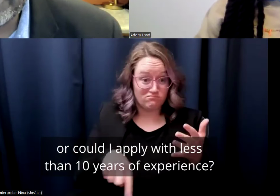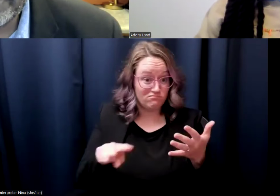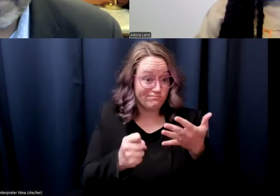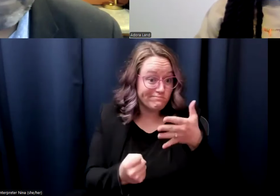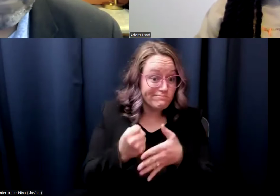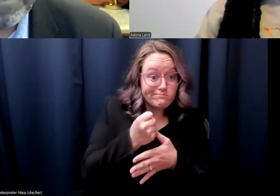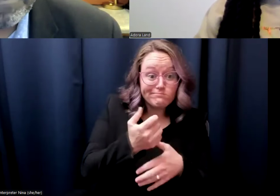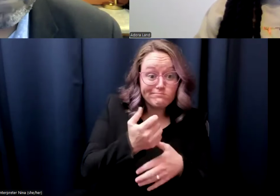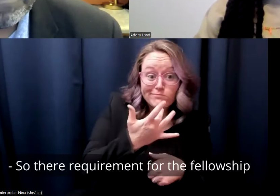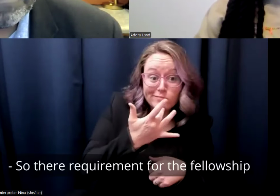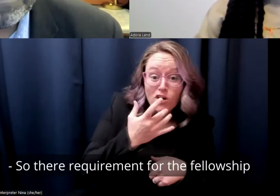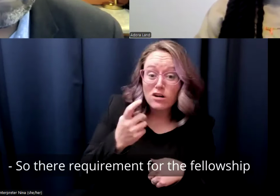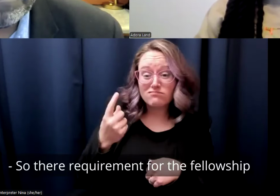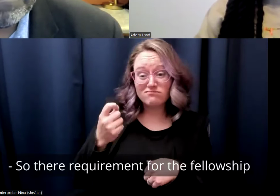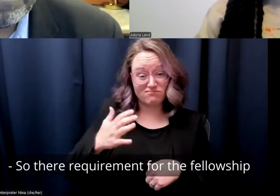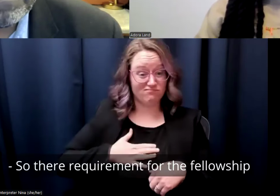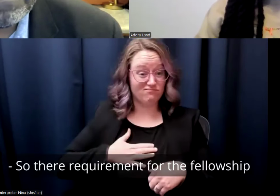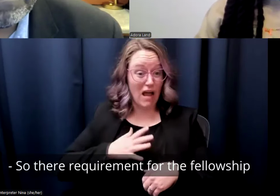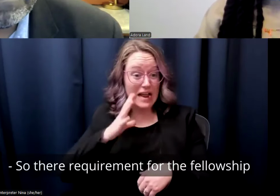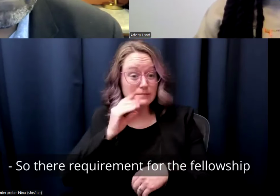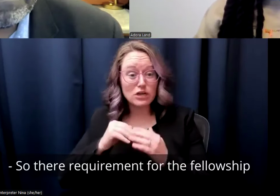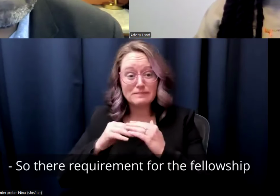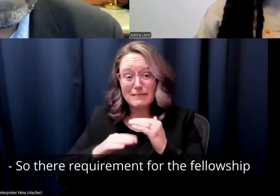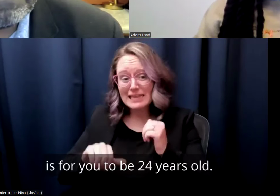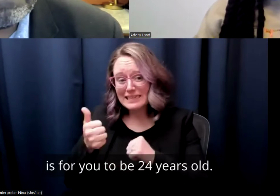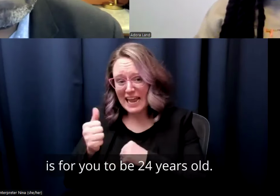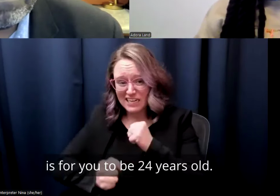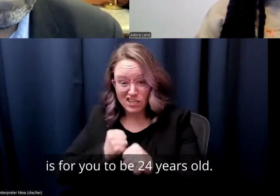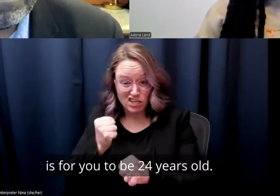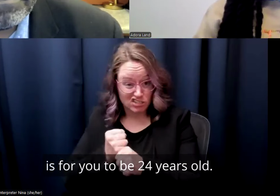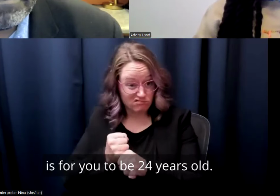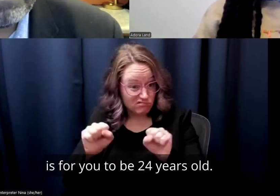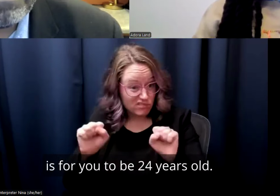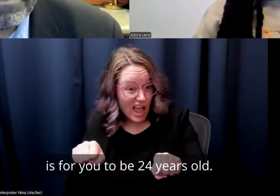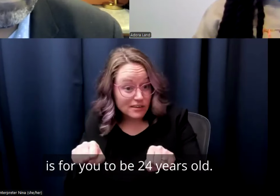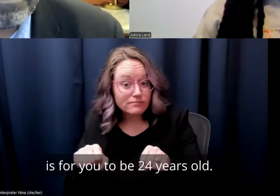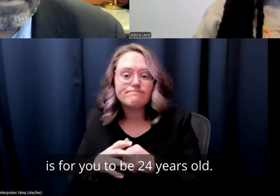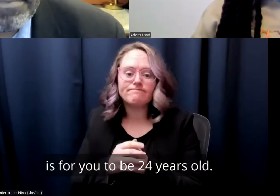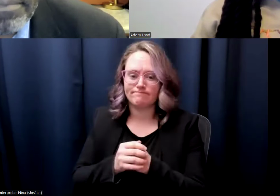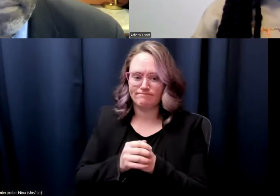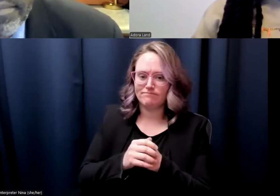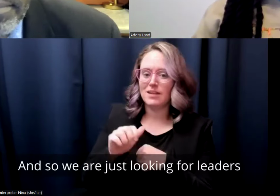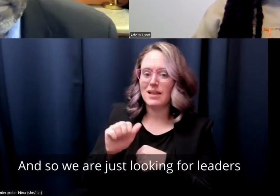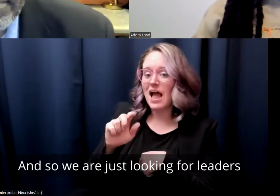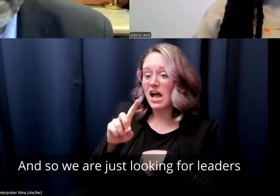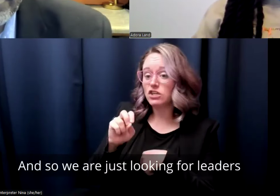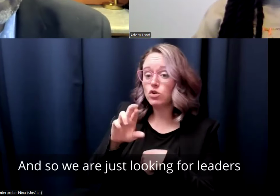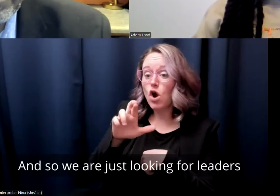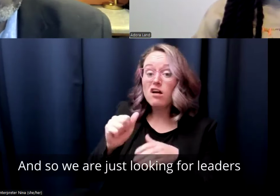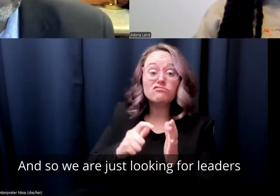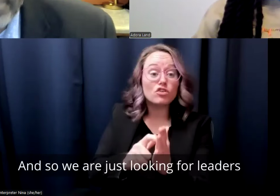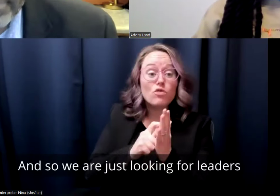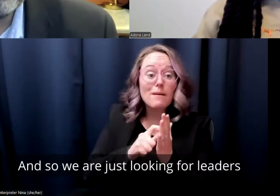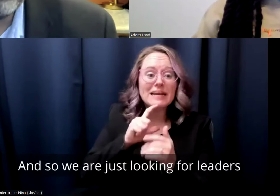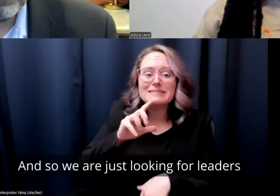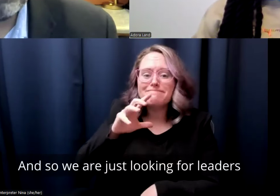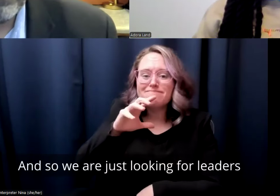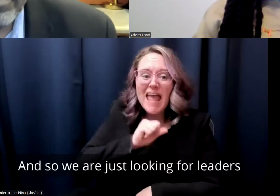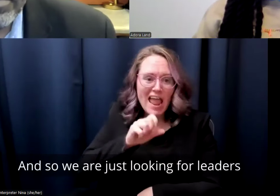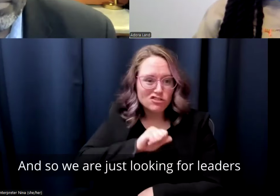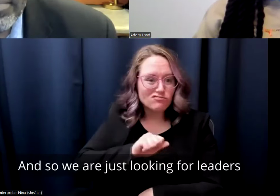experience? So the requirement for the fellowship is for you to be 24 years old. And so we are just